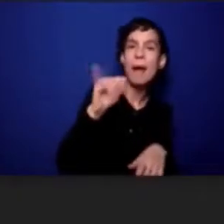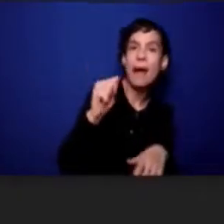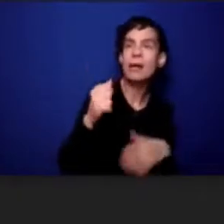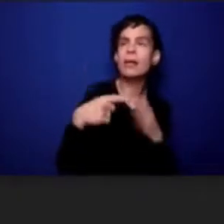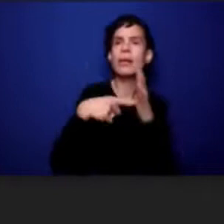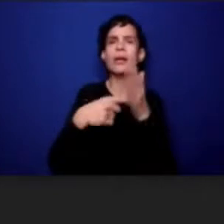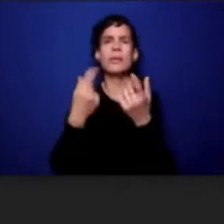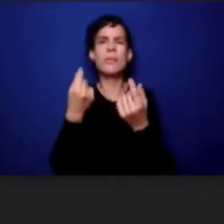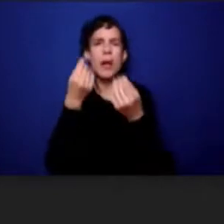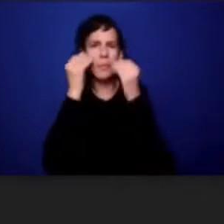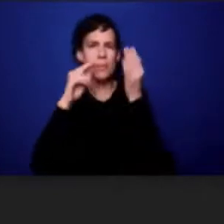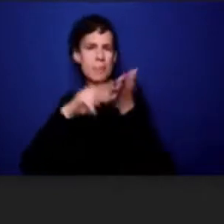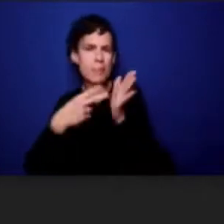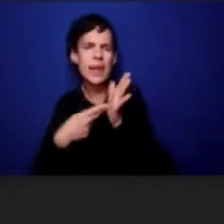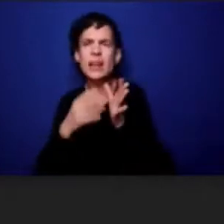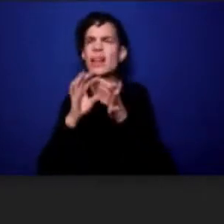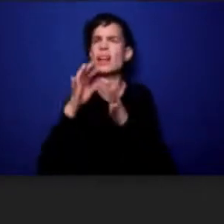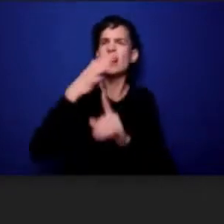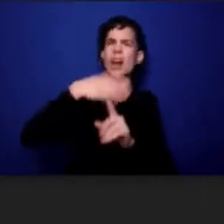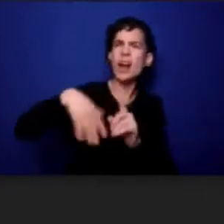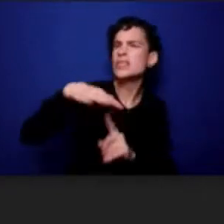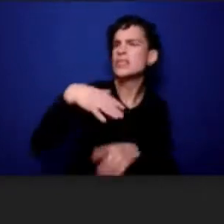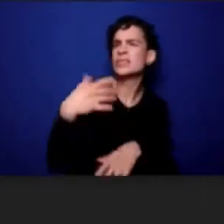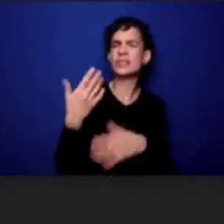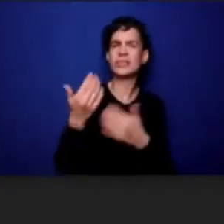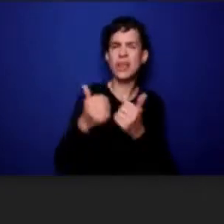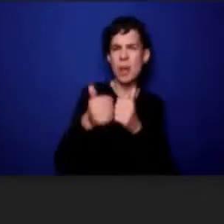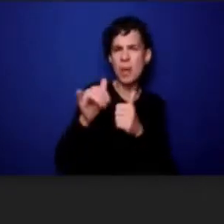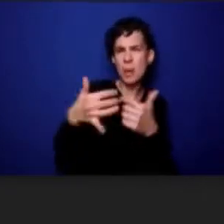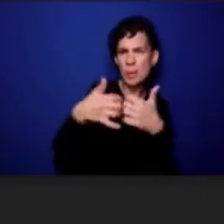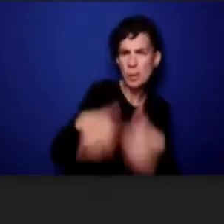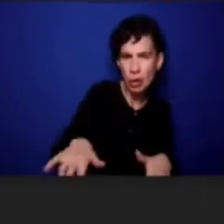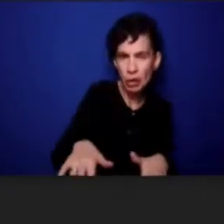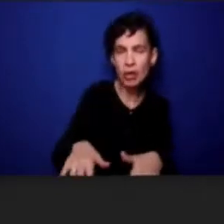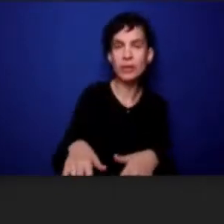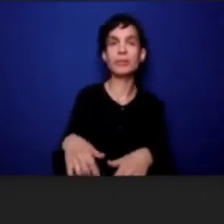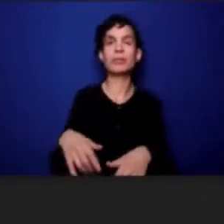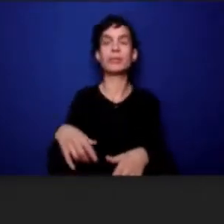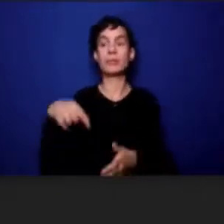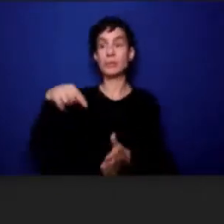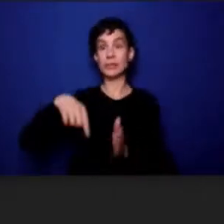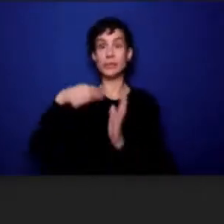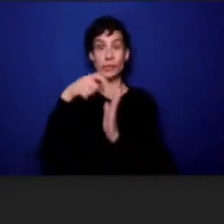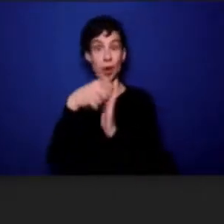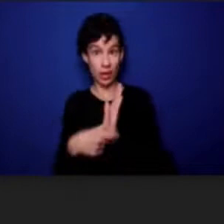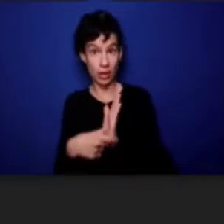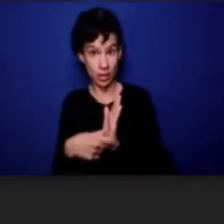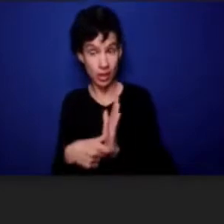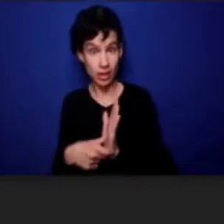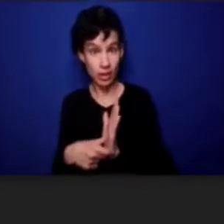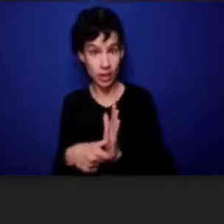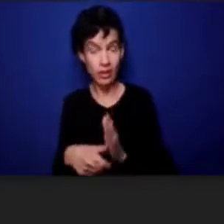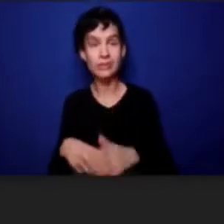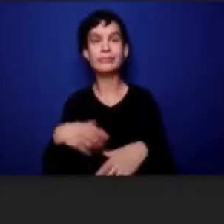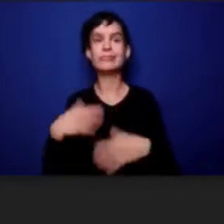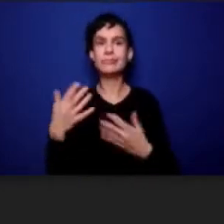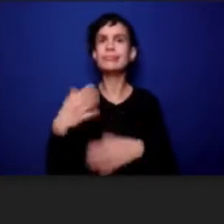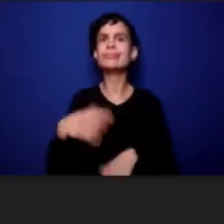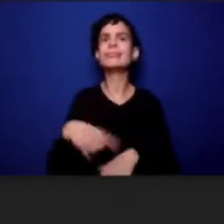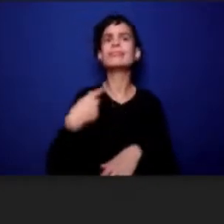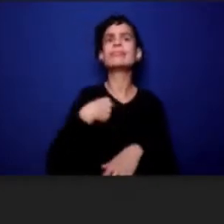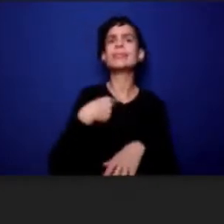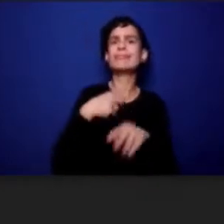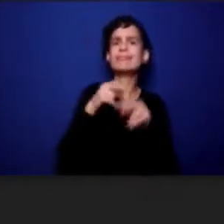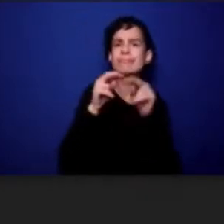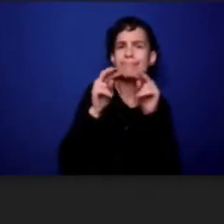about the context behind the work that was created. So for this article in particular, I was